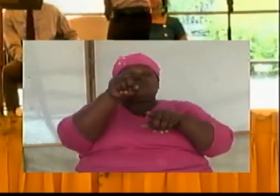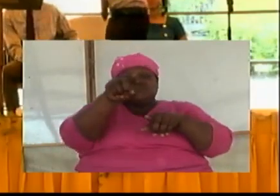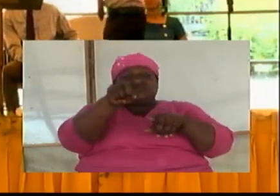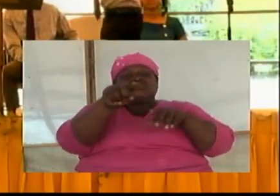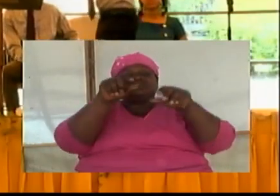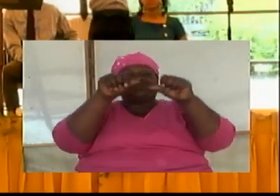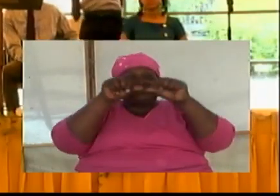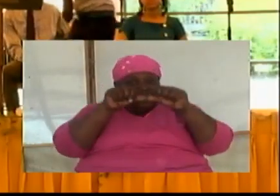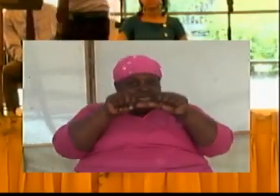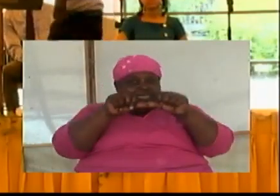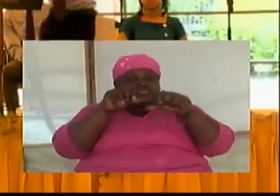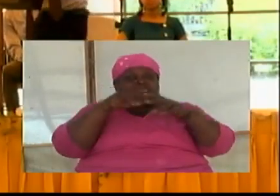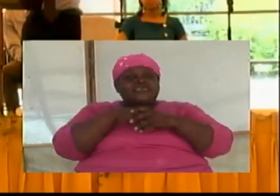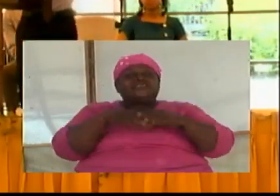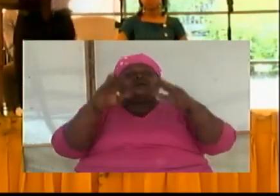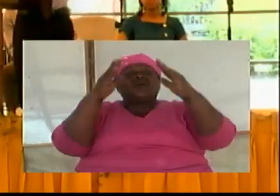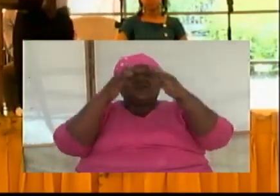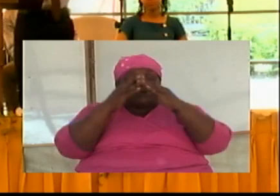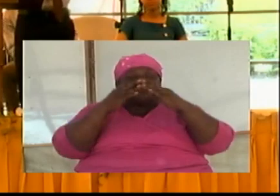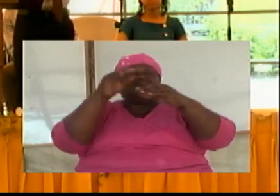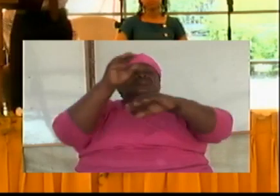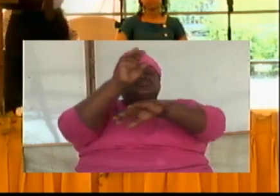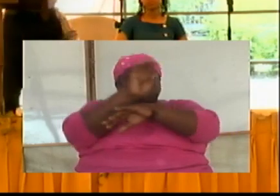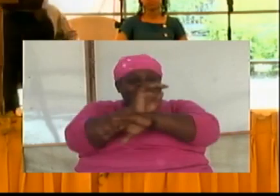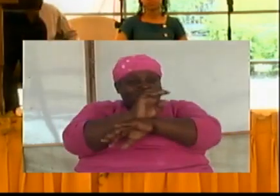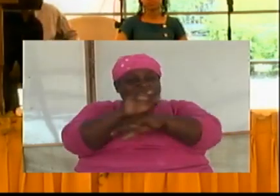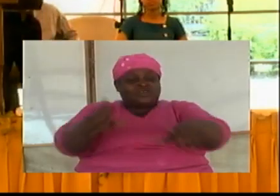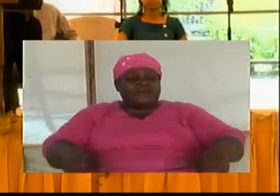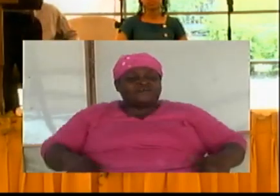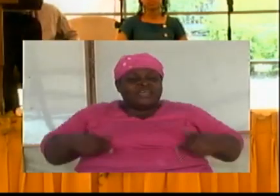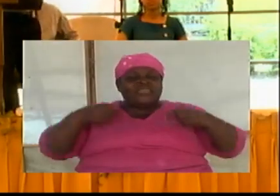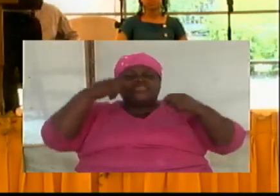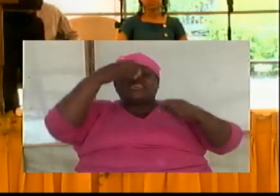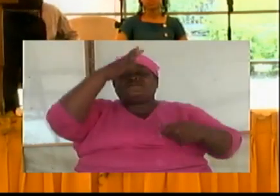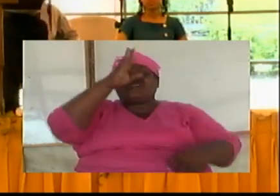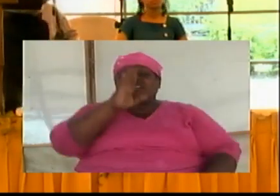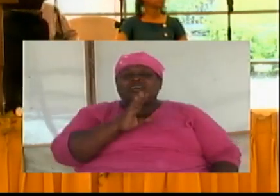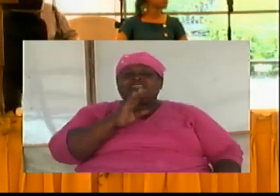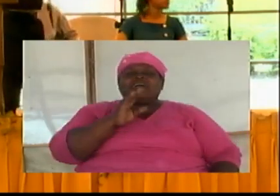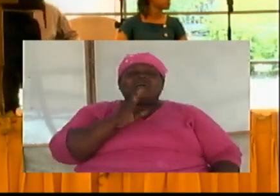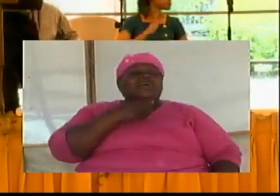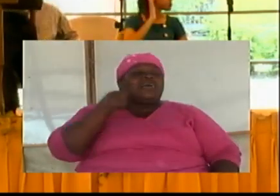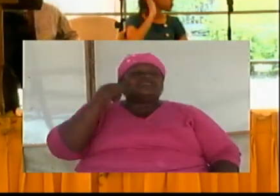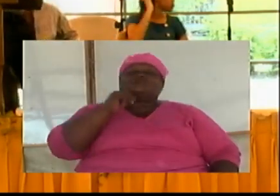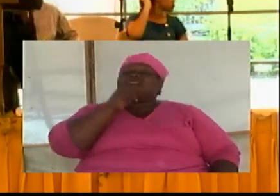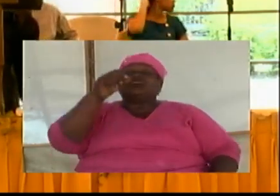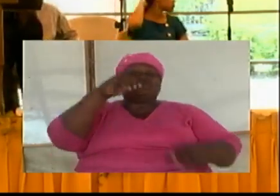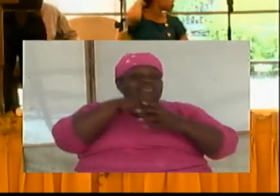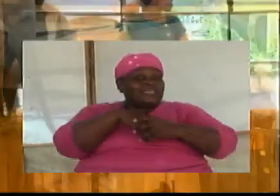house, the church of the living God. And if you're not in the house,